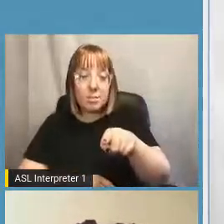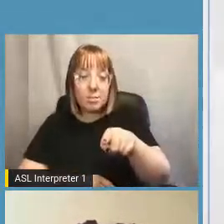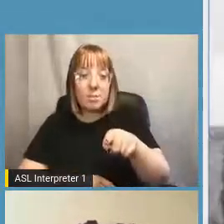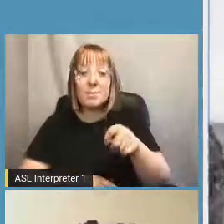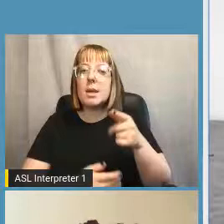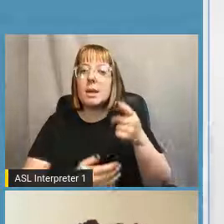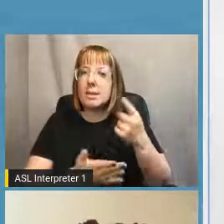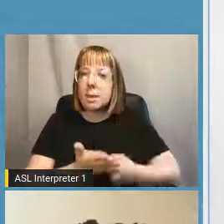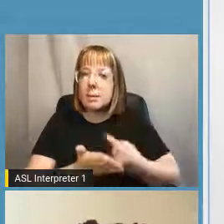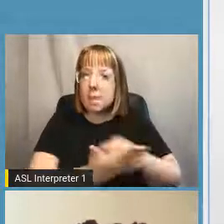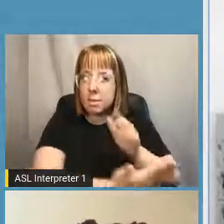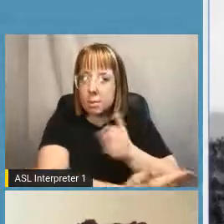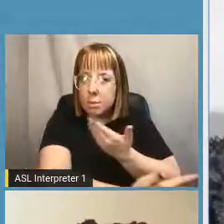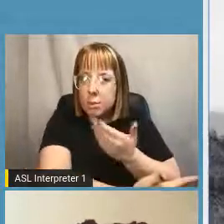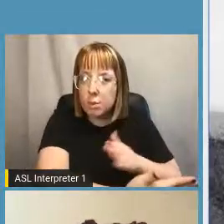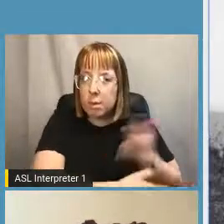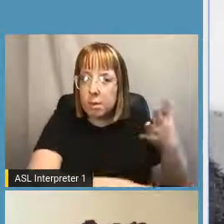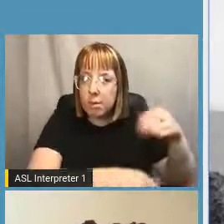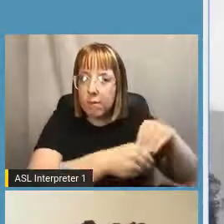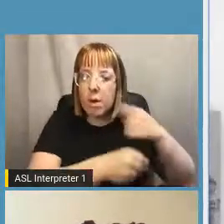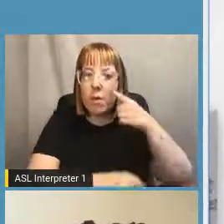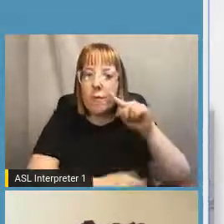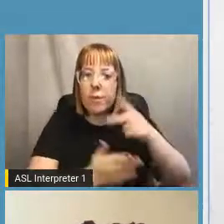music for some of the projects.